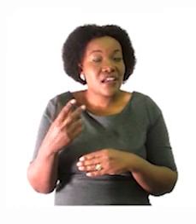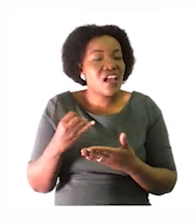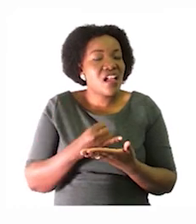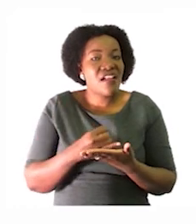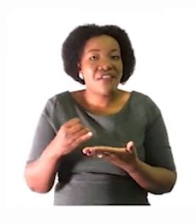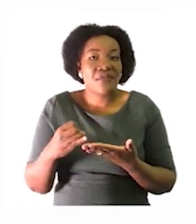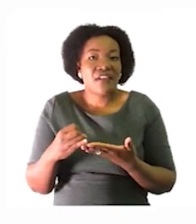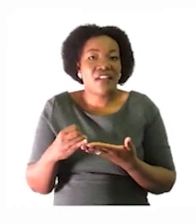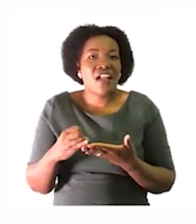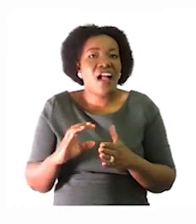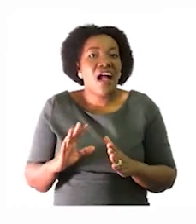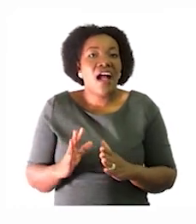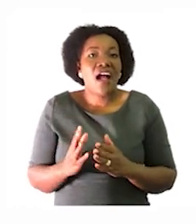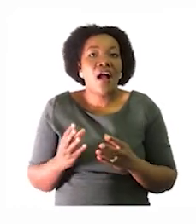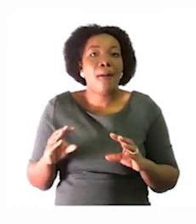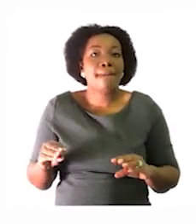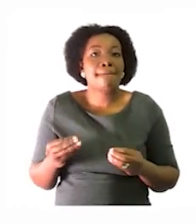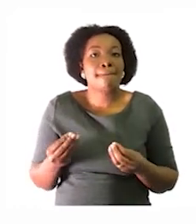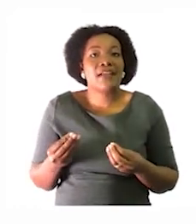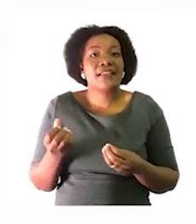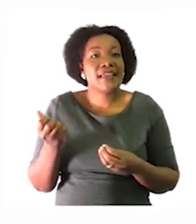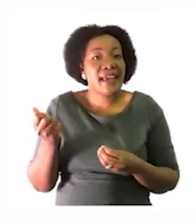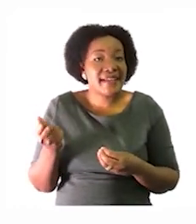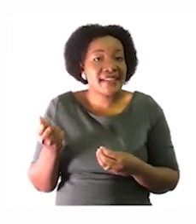does he have after 6 weeks?